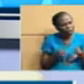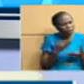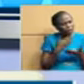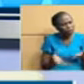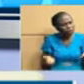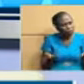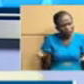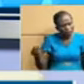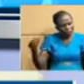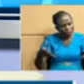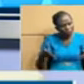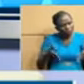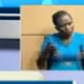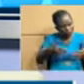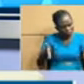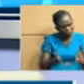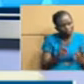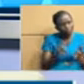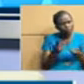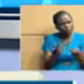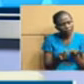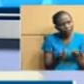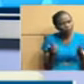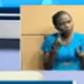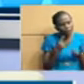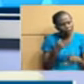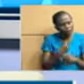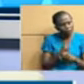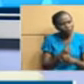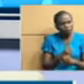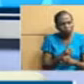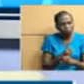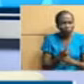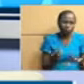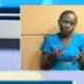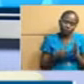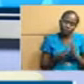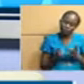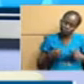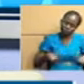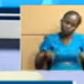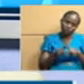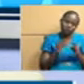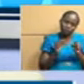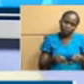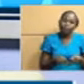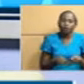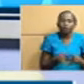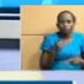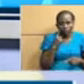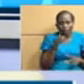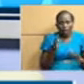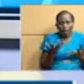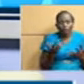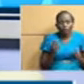being brought into one place in order to have meaningful impact. You know, so we have to be able to